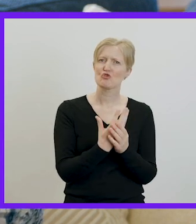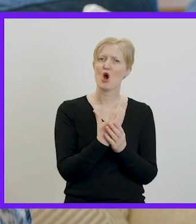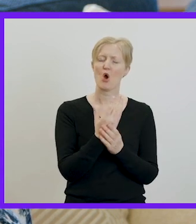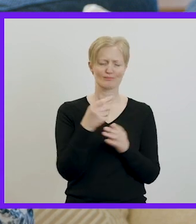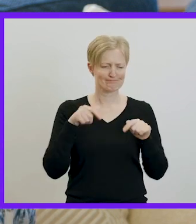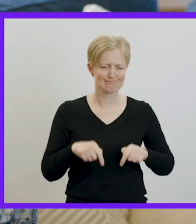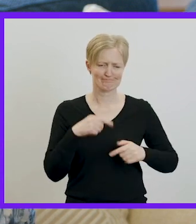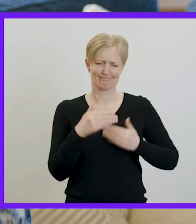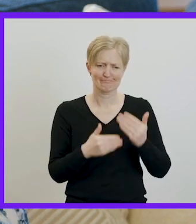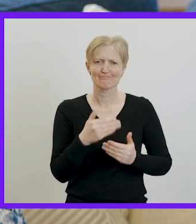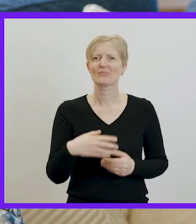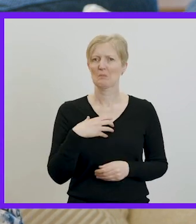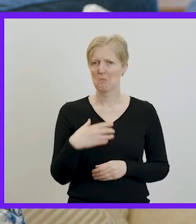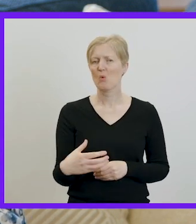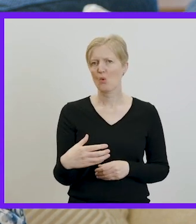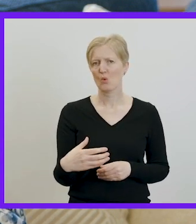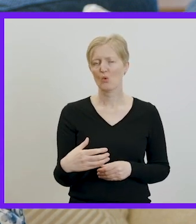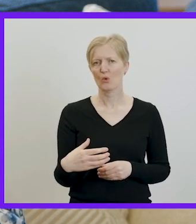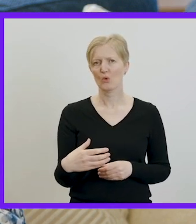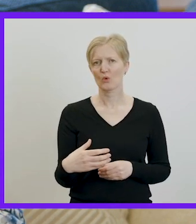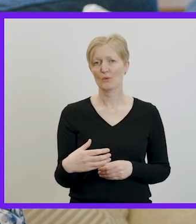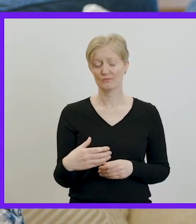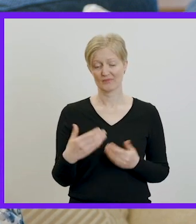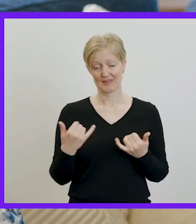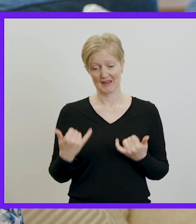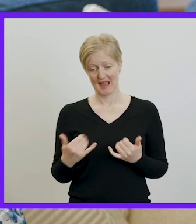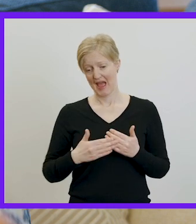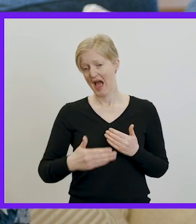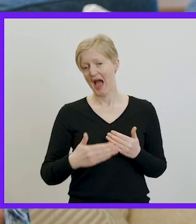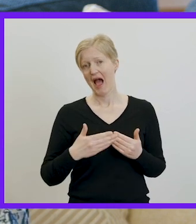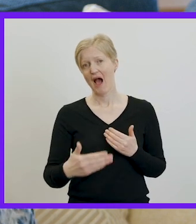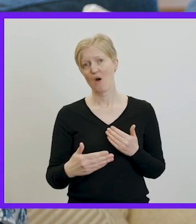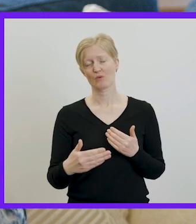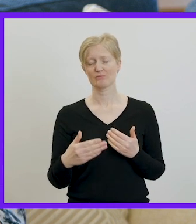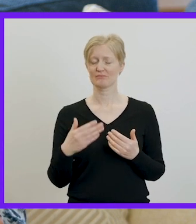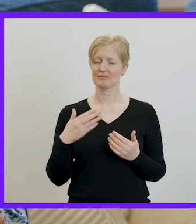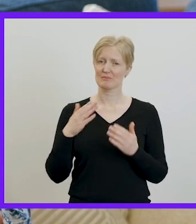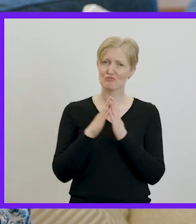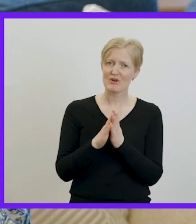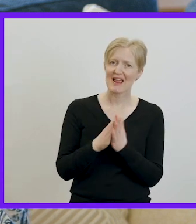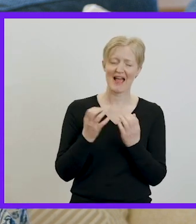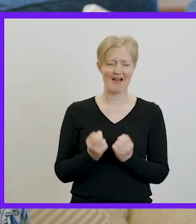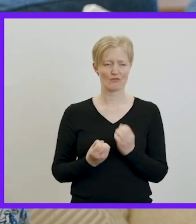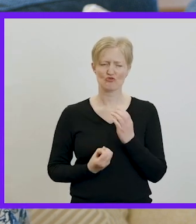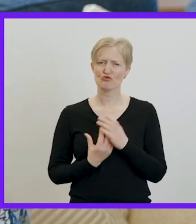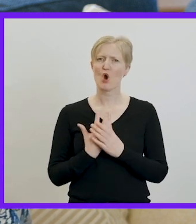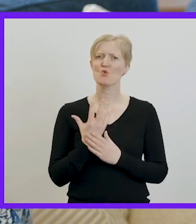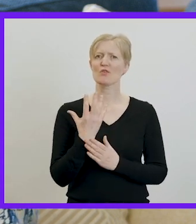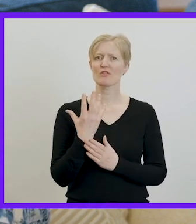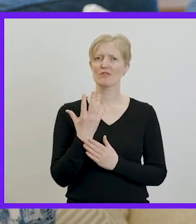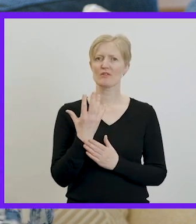in persistence and perseverance? May this time be a time of spiritual growth, not when we